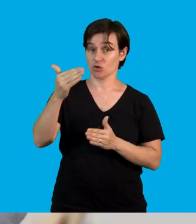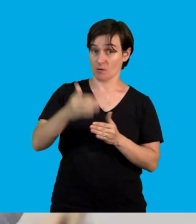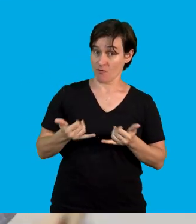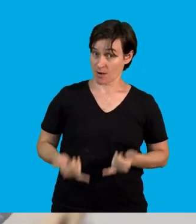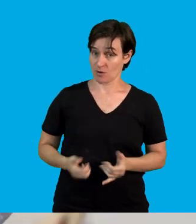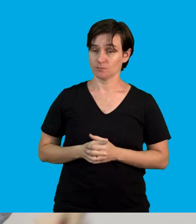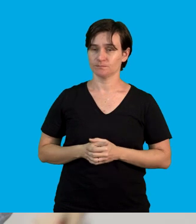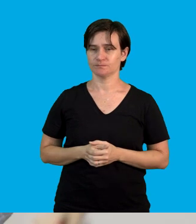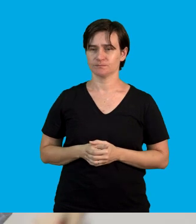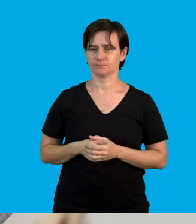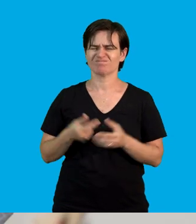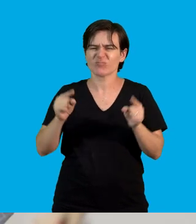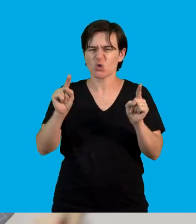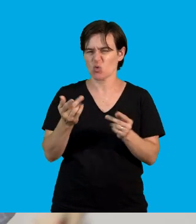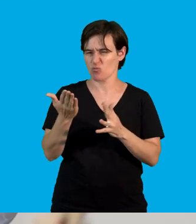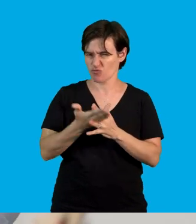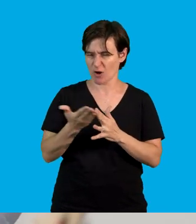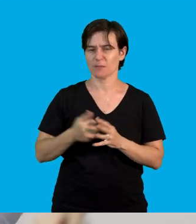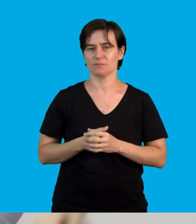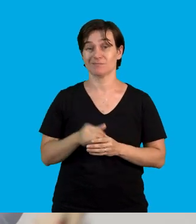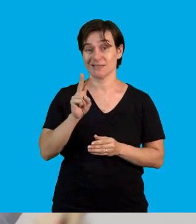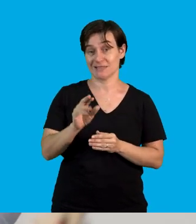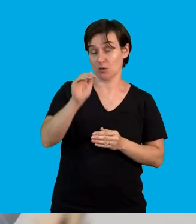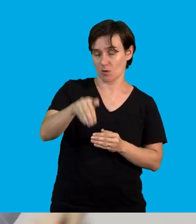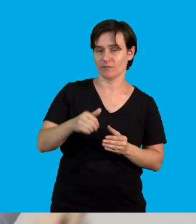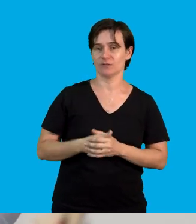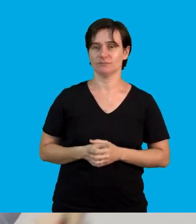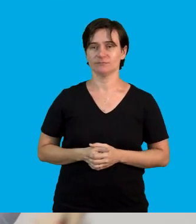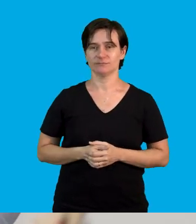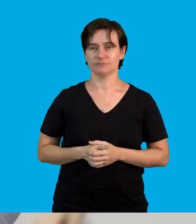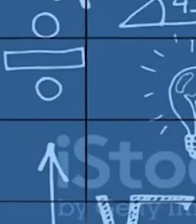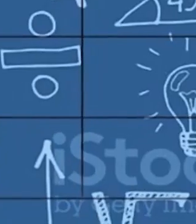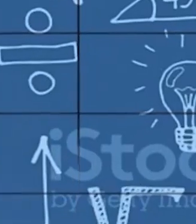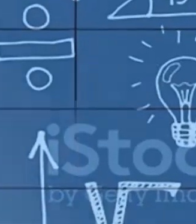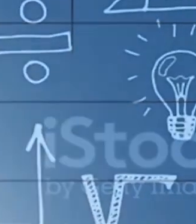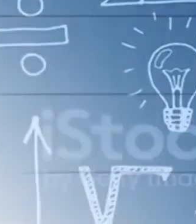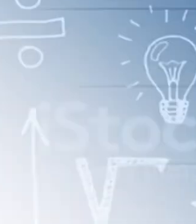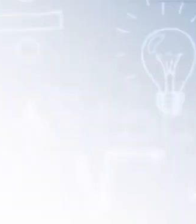right, let's stop there for now. Let's go for an ad break. See you soon.